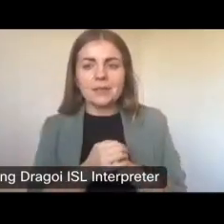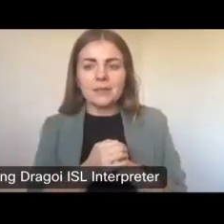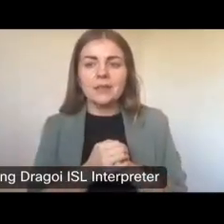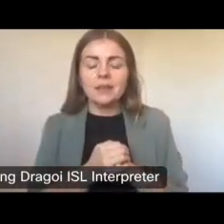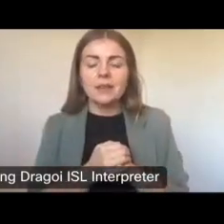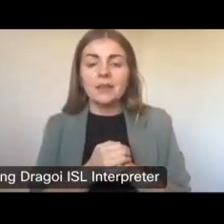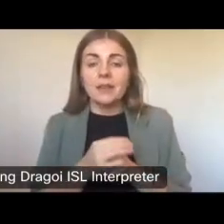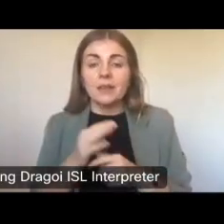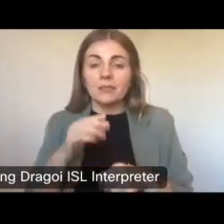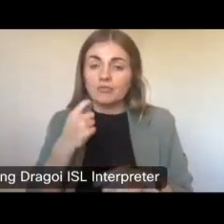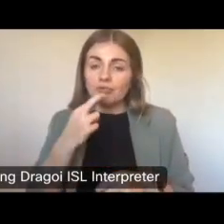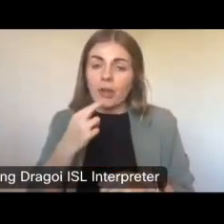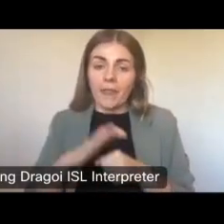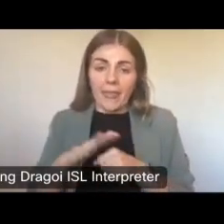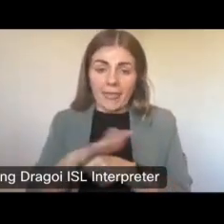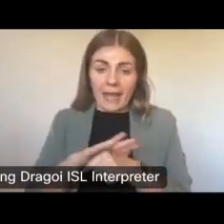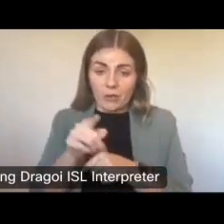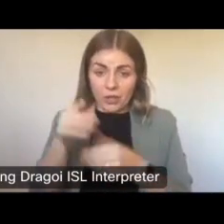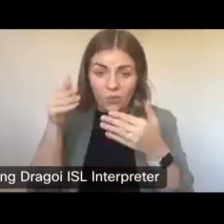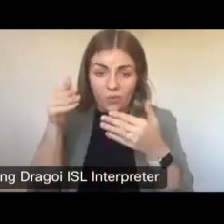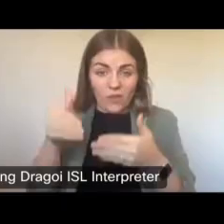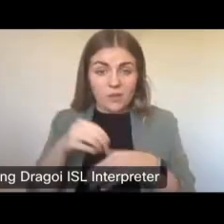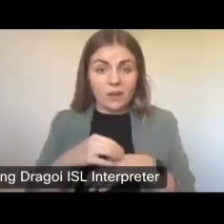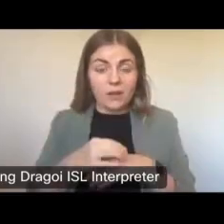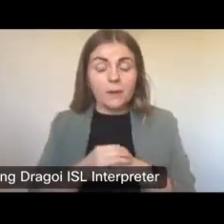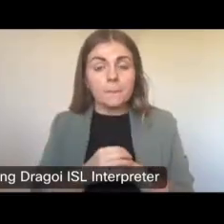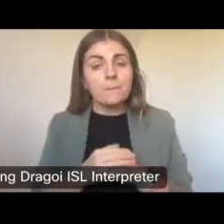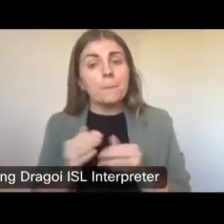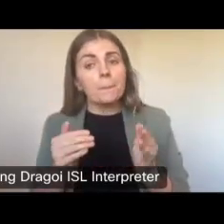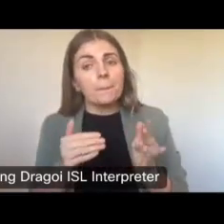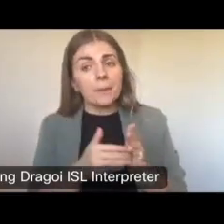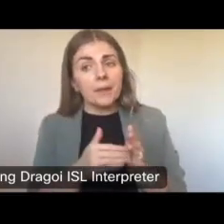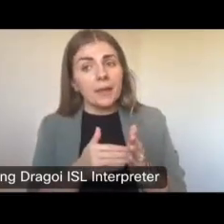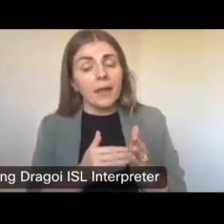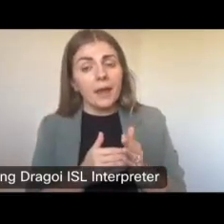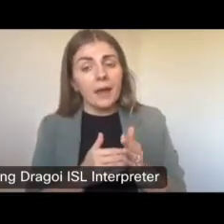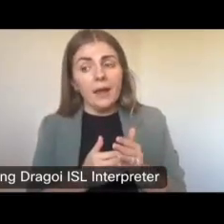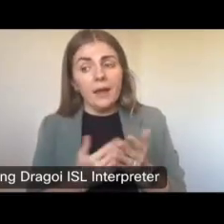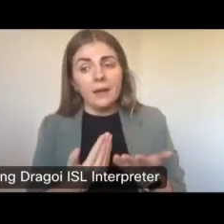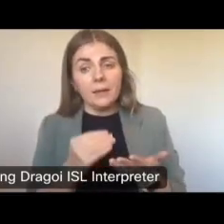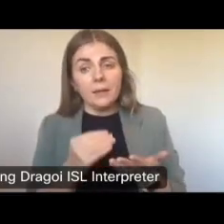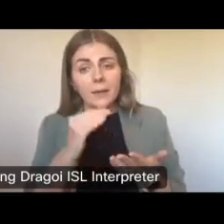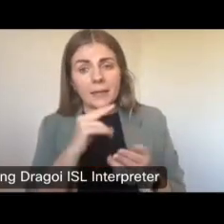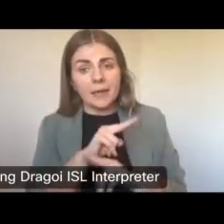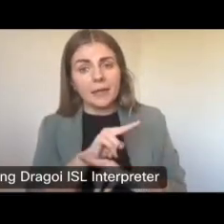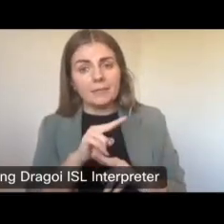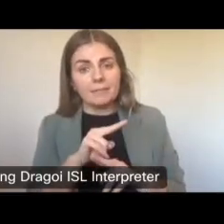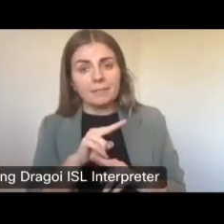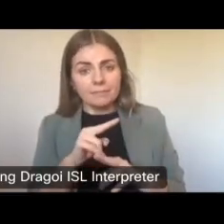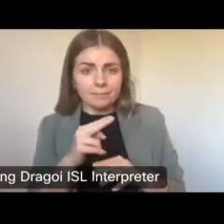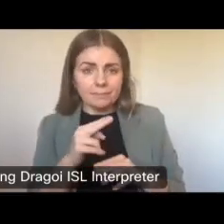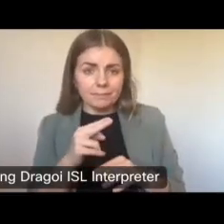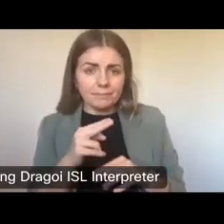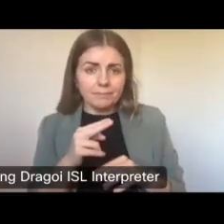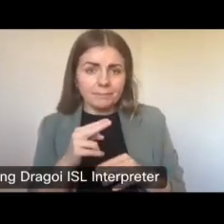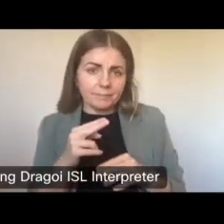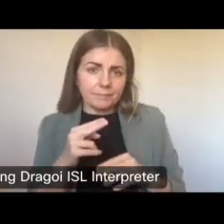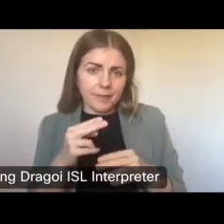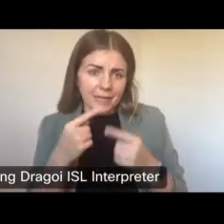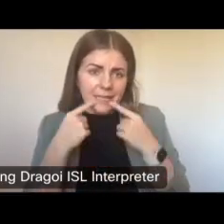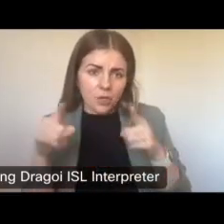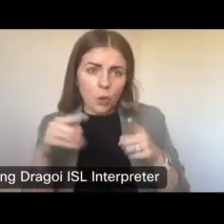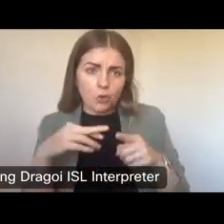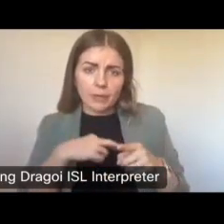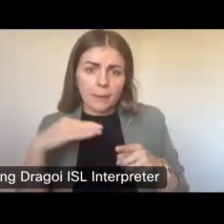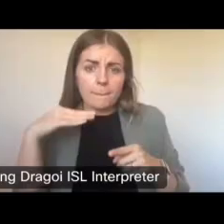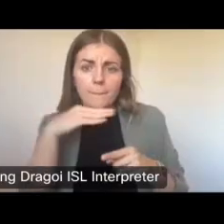you're focusing on. It is, yeah. I mean, obviously, national disclosure is a really important issue in our thing. I will tell you what I do